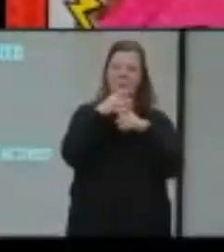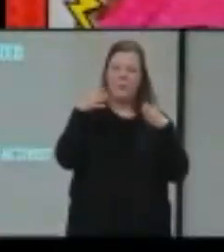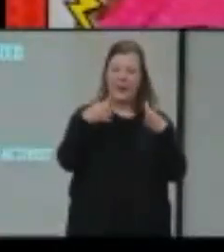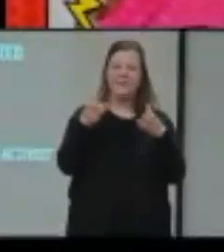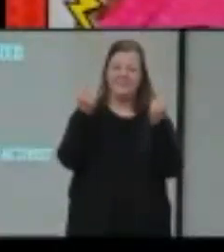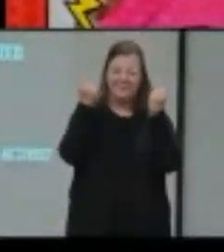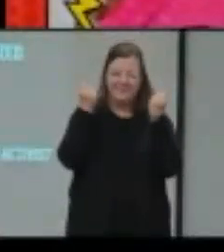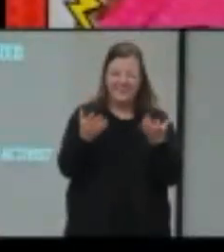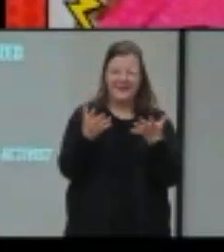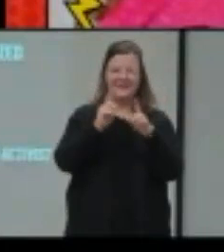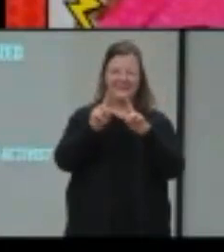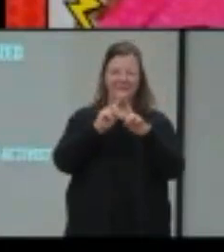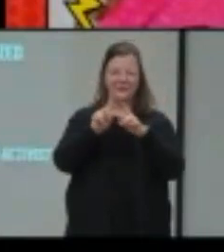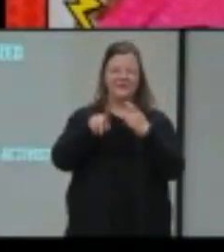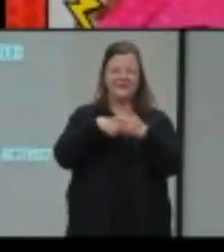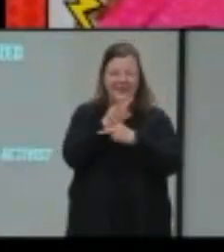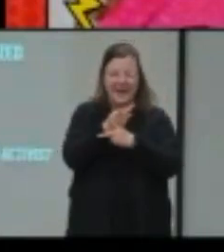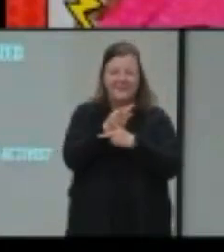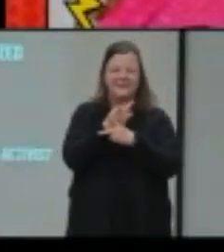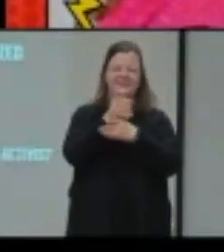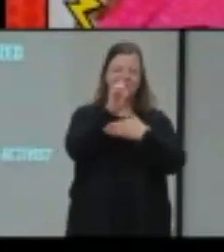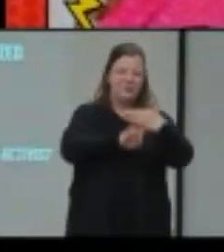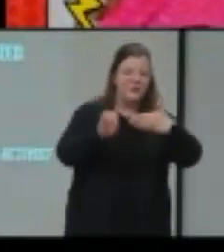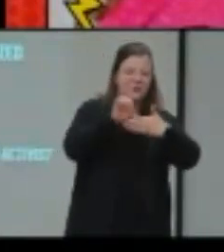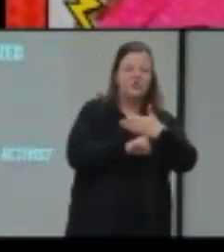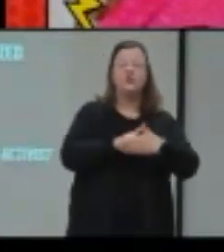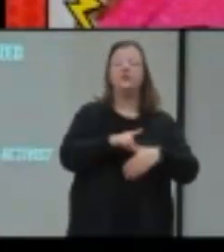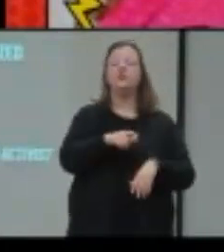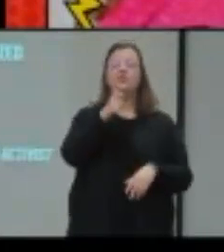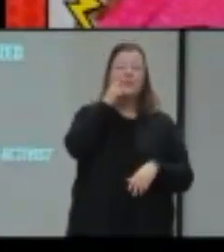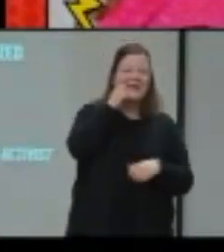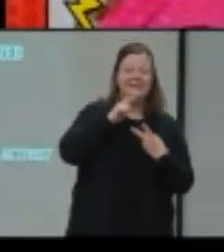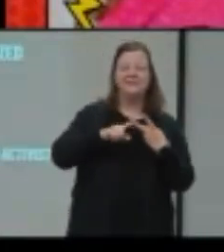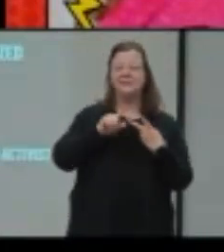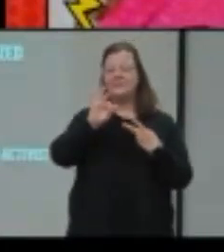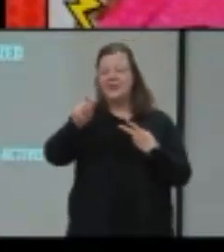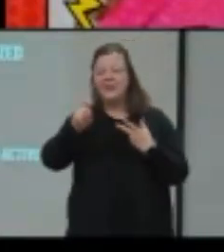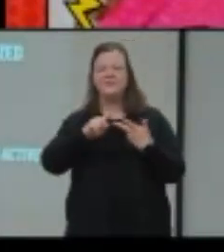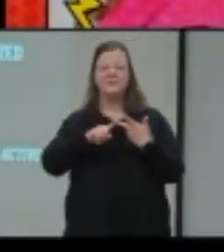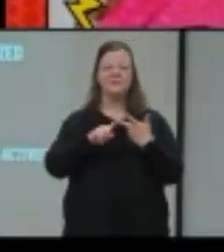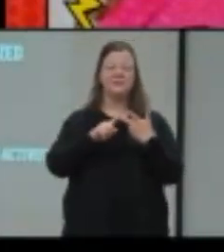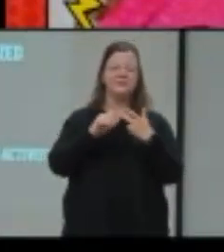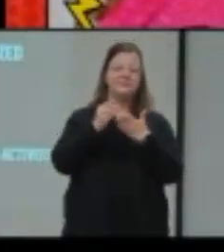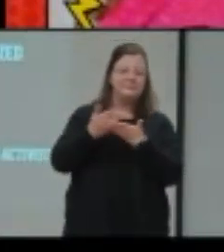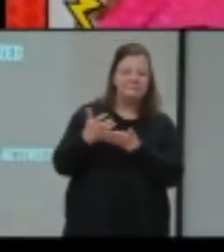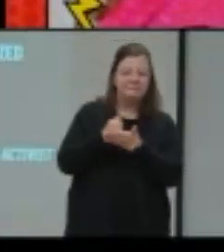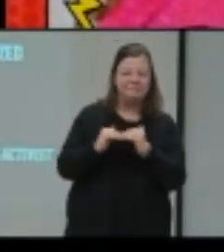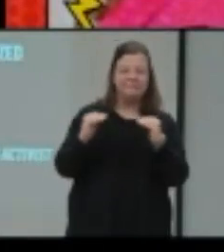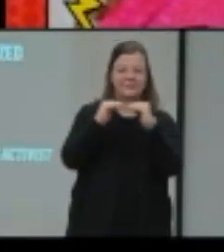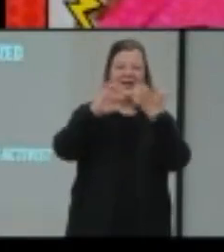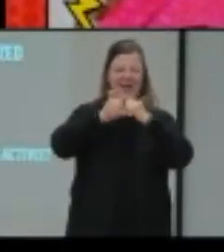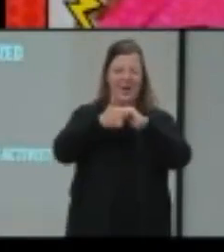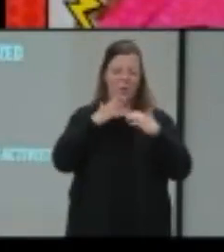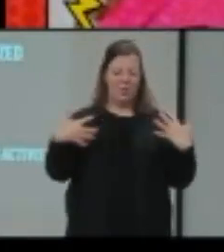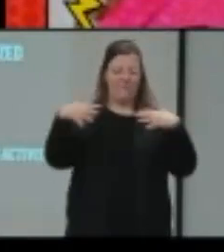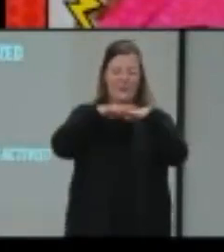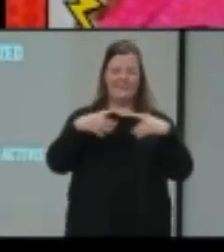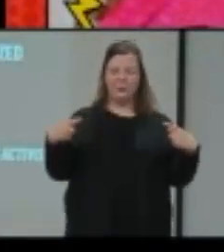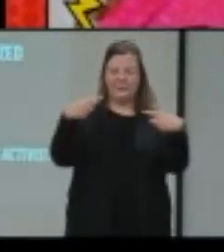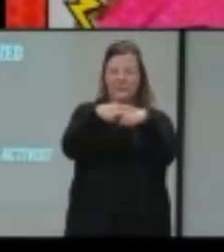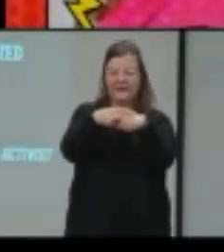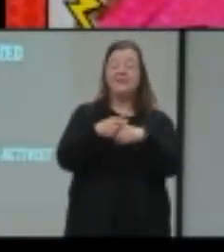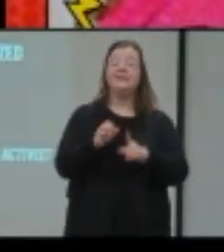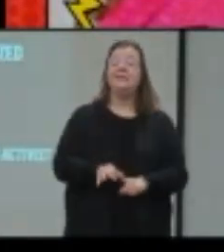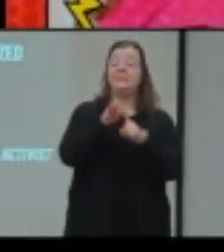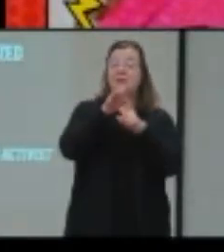of multiple forms of discrimination, such as racism, sexism, and classism, combine, overlap, or intersect, especially in the experiences